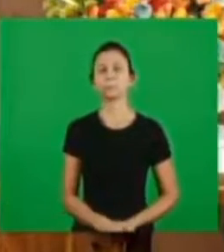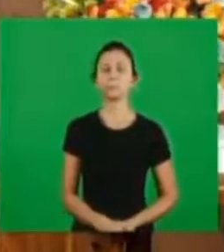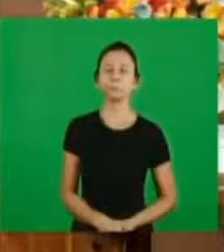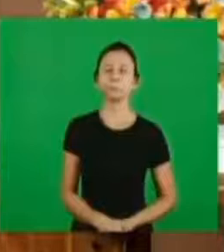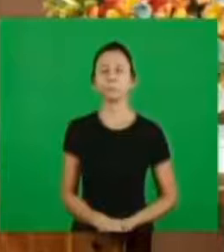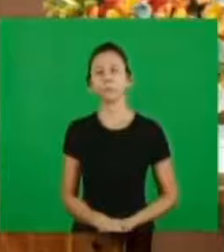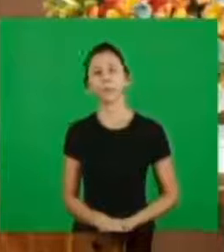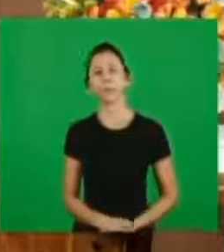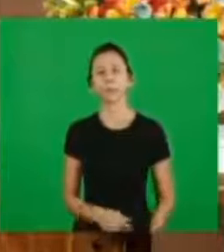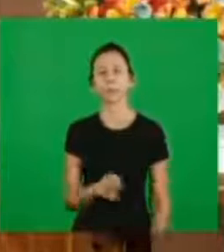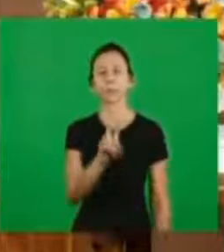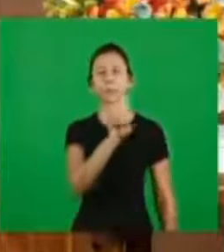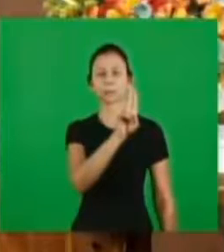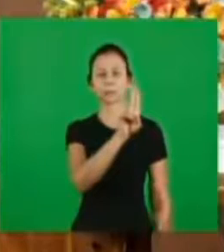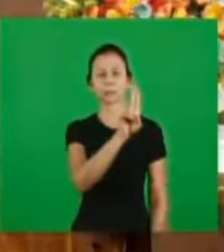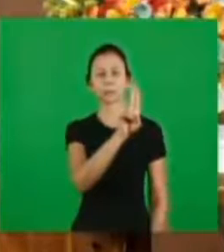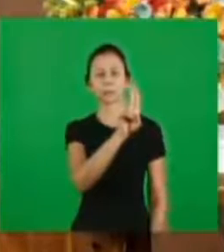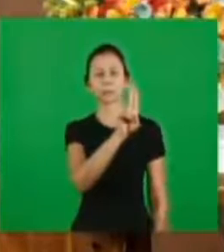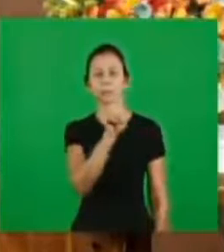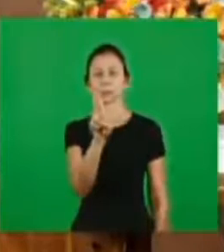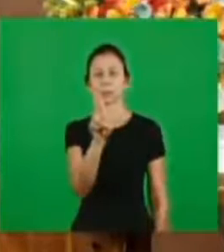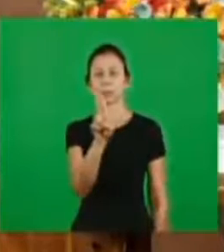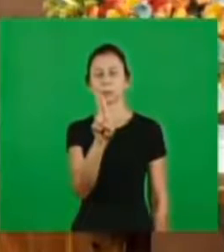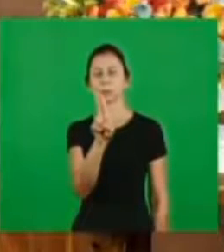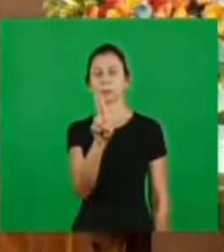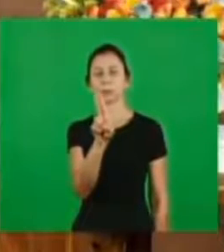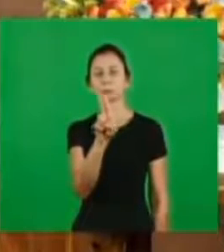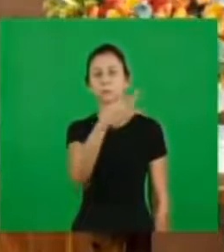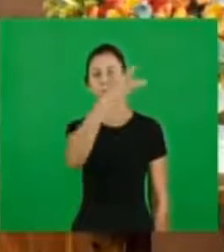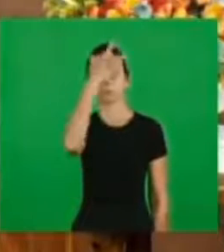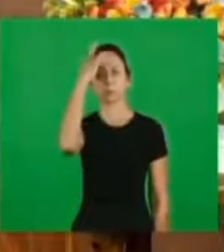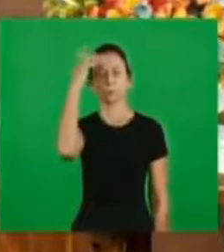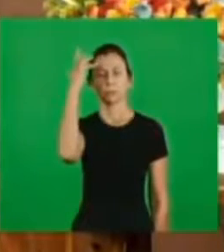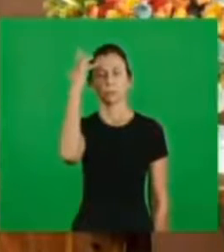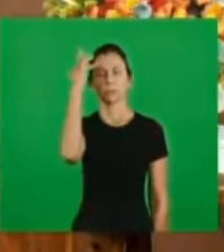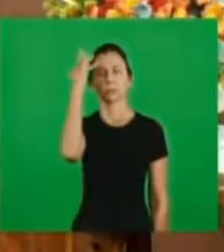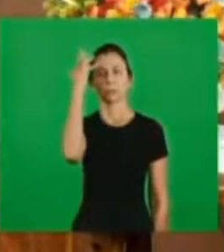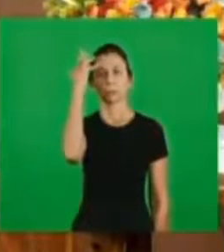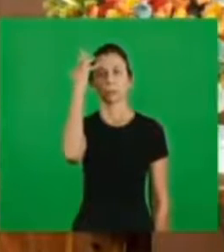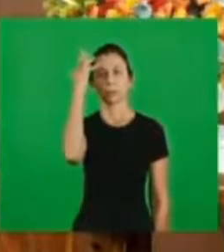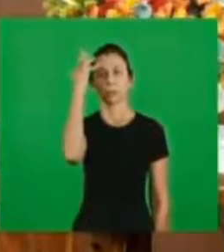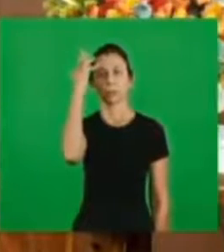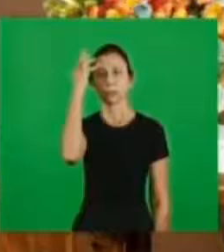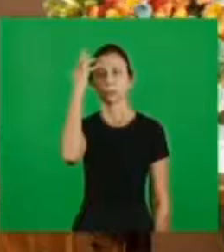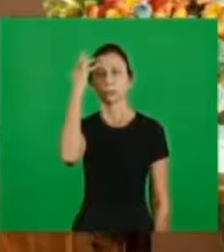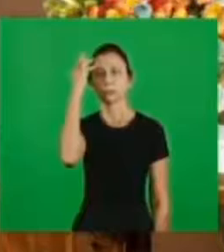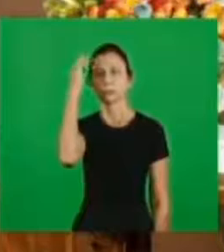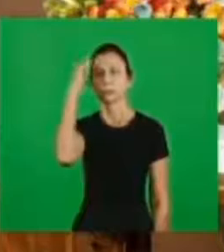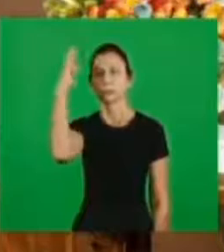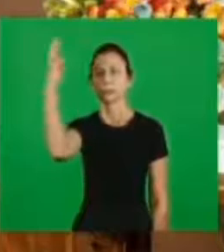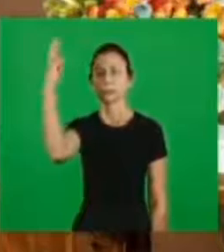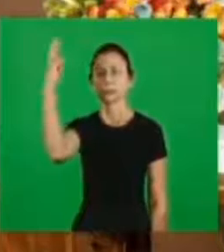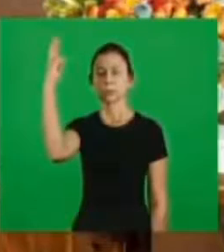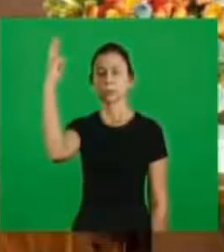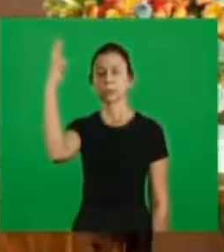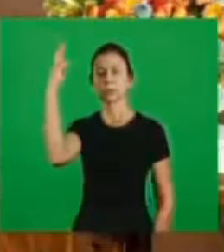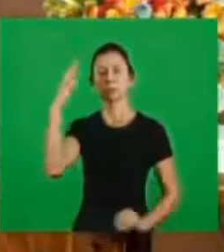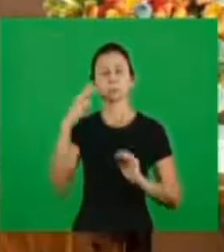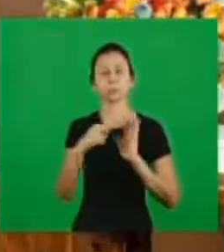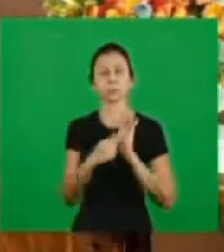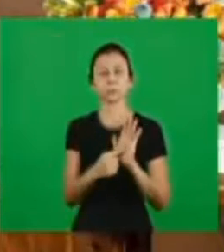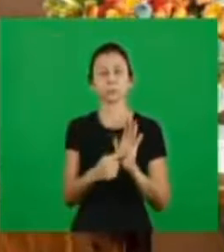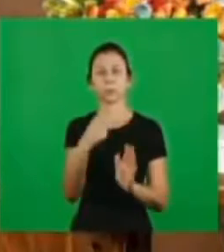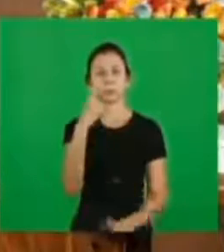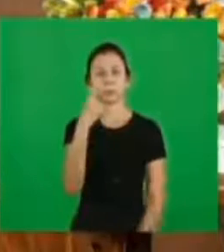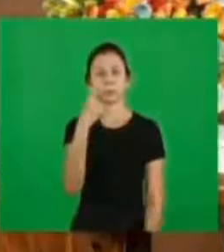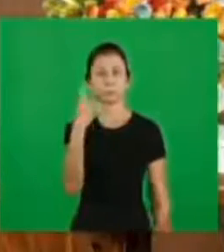right out of the bat in the names, the wonderful names that was given to the Lord Jesus, which are